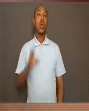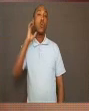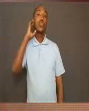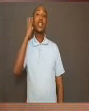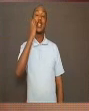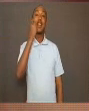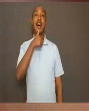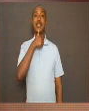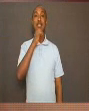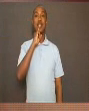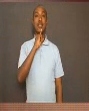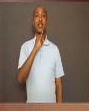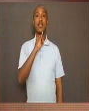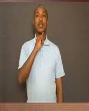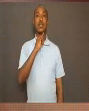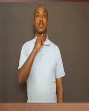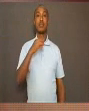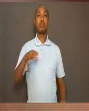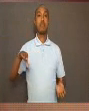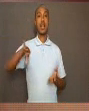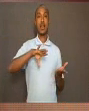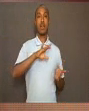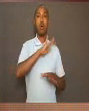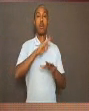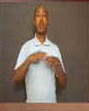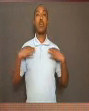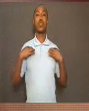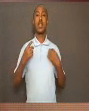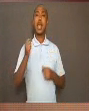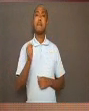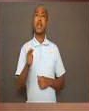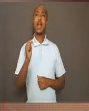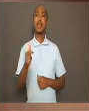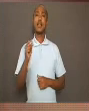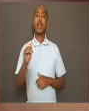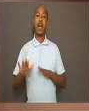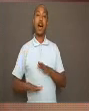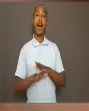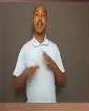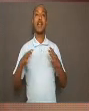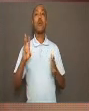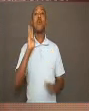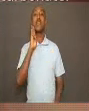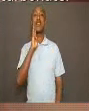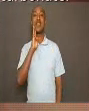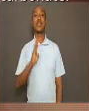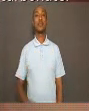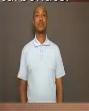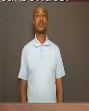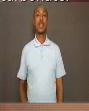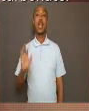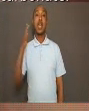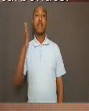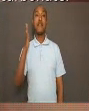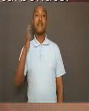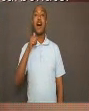concentrated acid is spilled on cloth, immediately run it under water. If